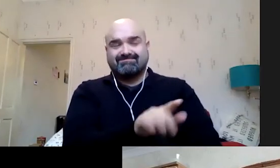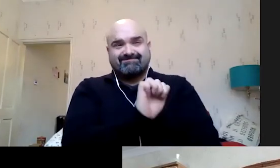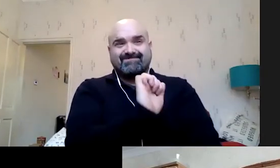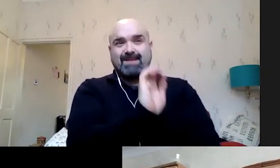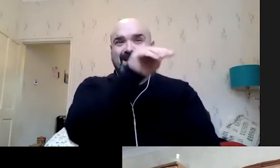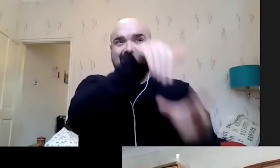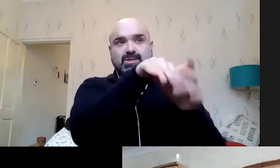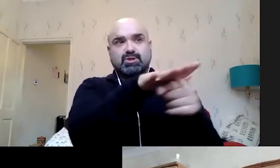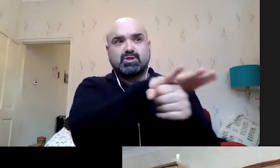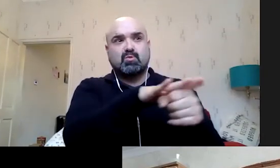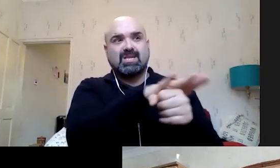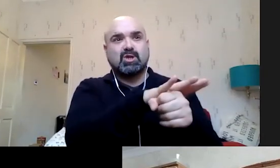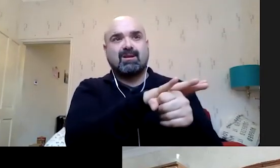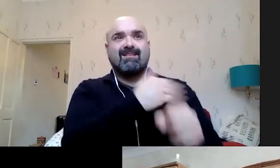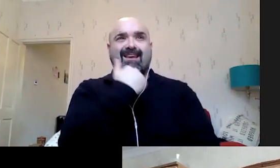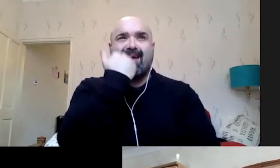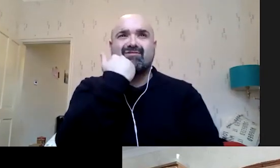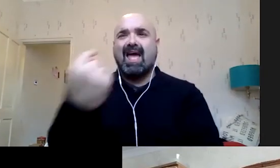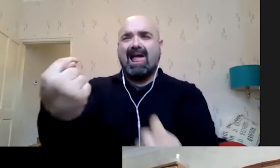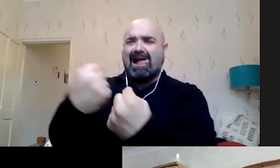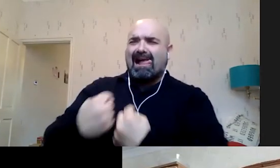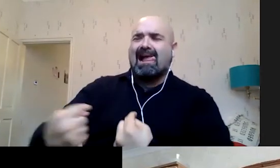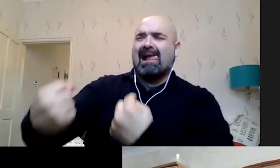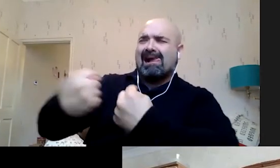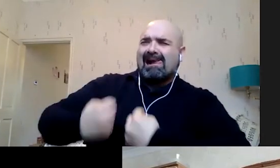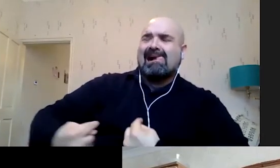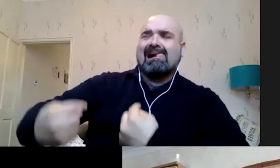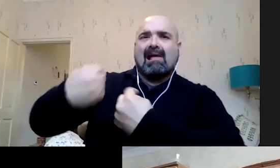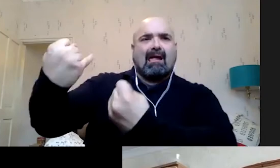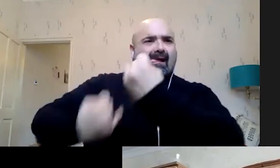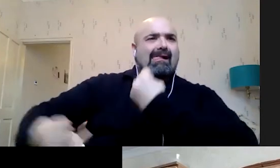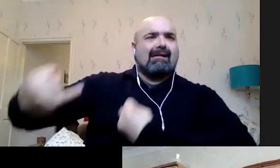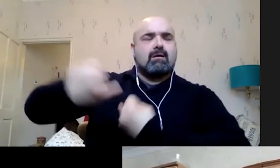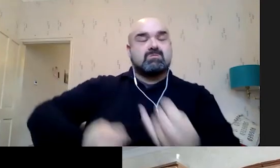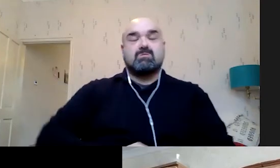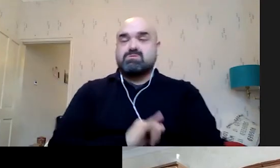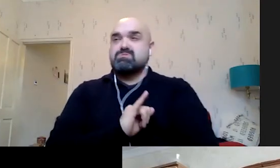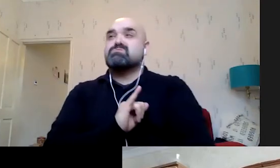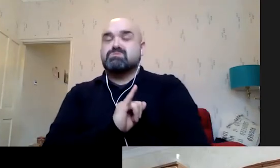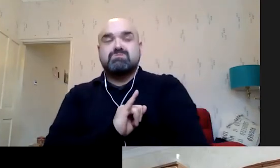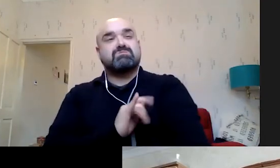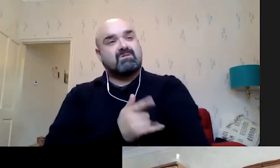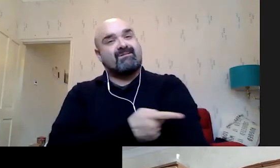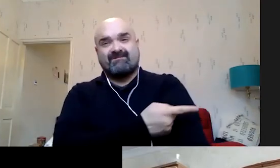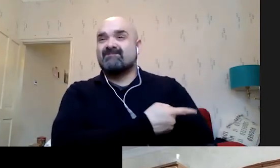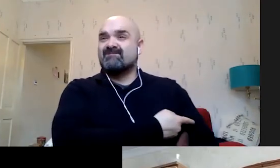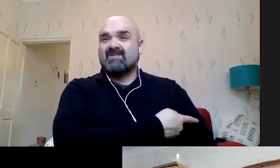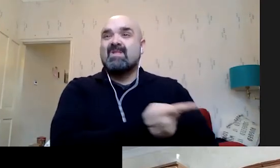really appalling prejudice and criticism, as well as obviously all that they're going through anyway,